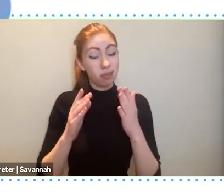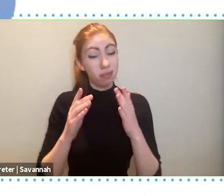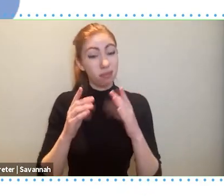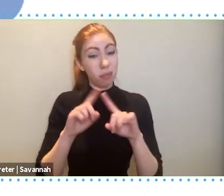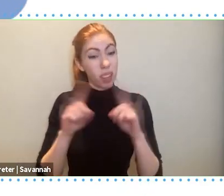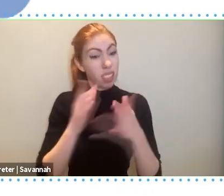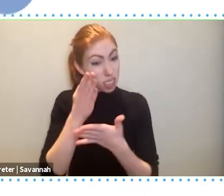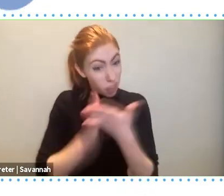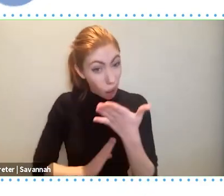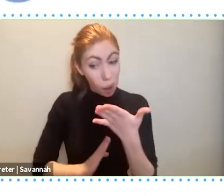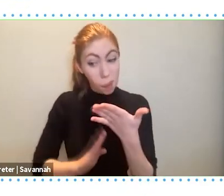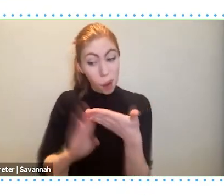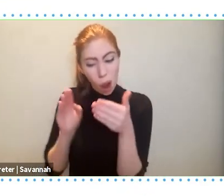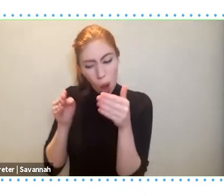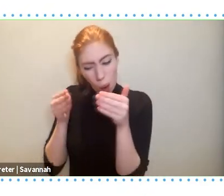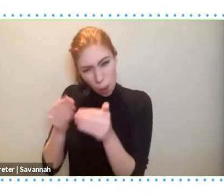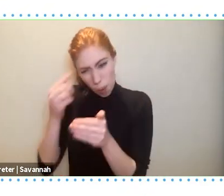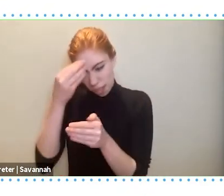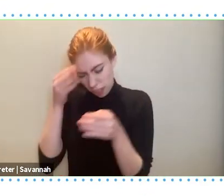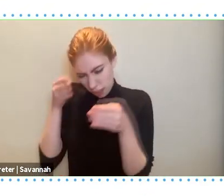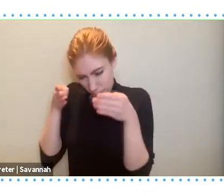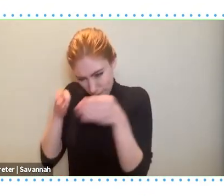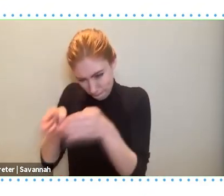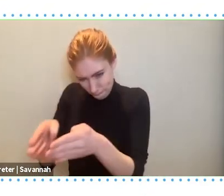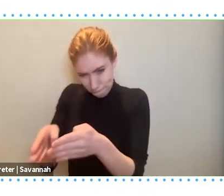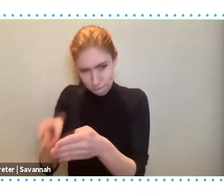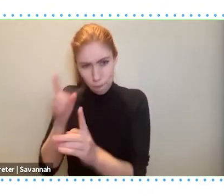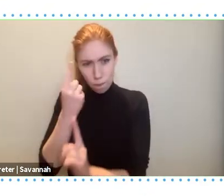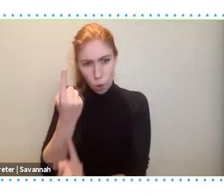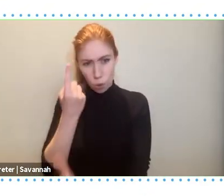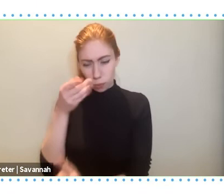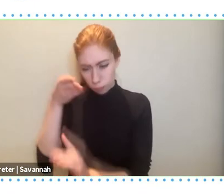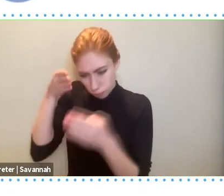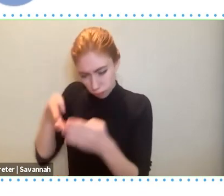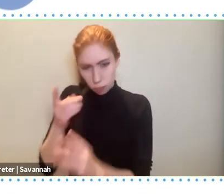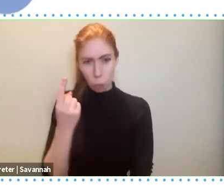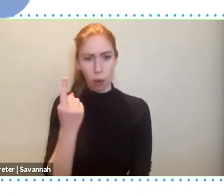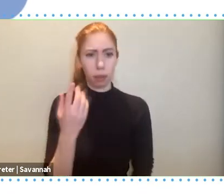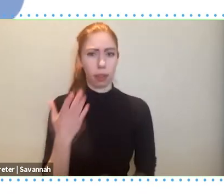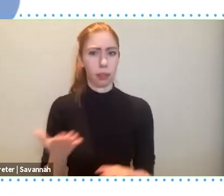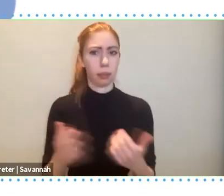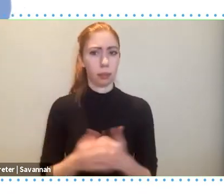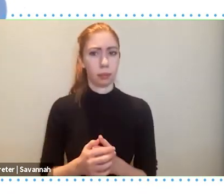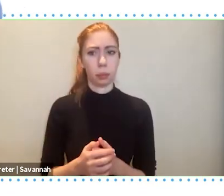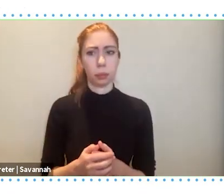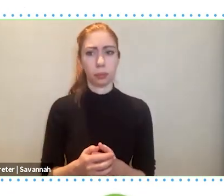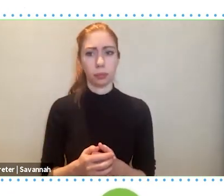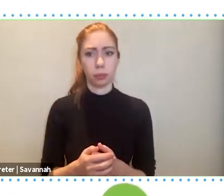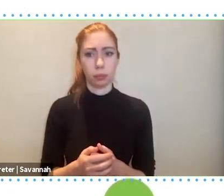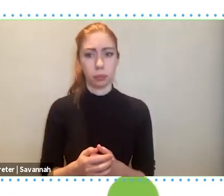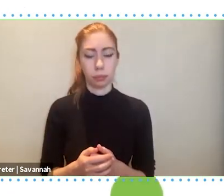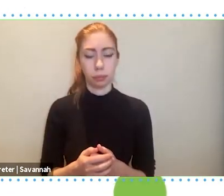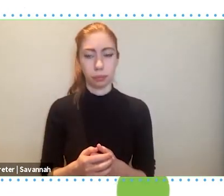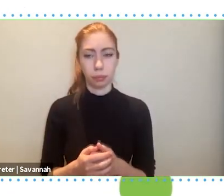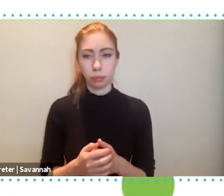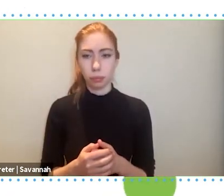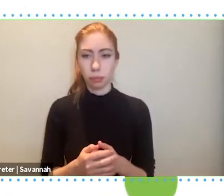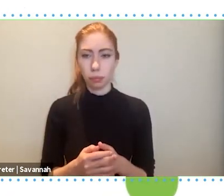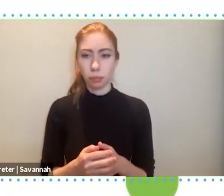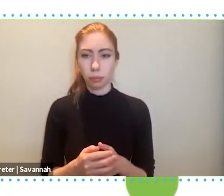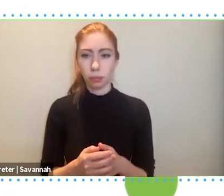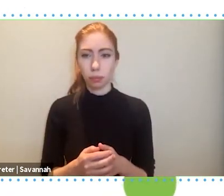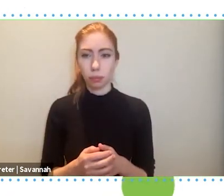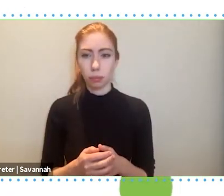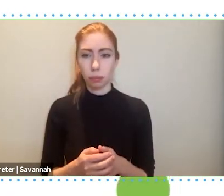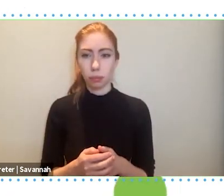arts sector, right, that relies solely on social science and economics to actually demonstrate the work that we do. And